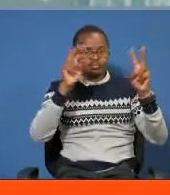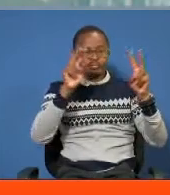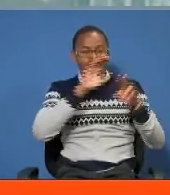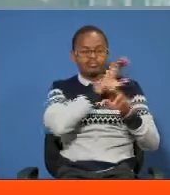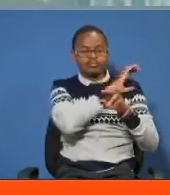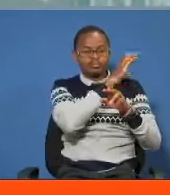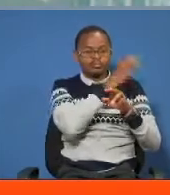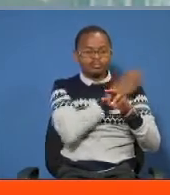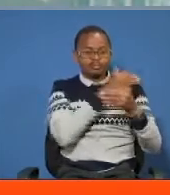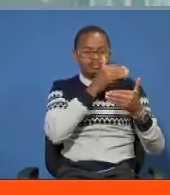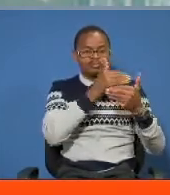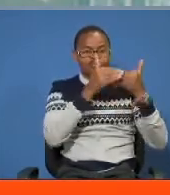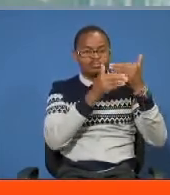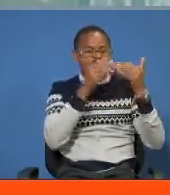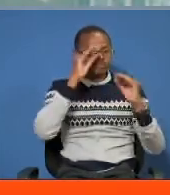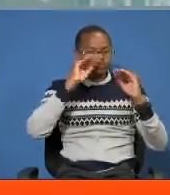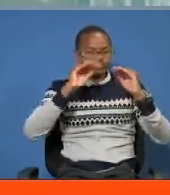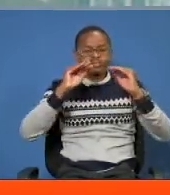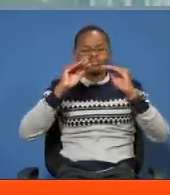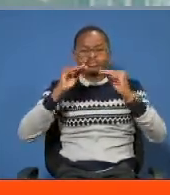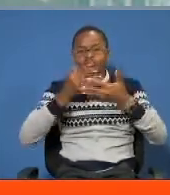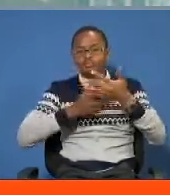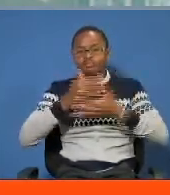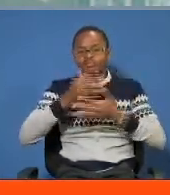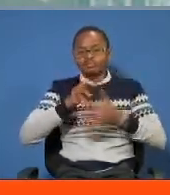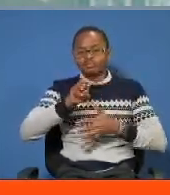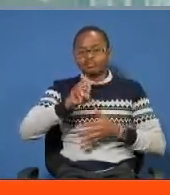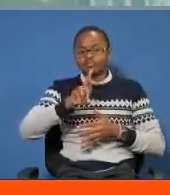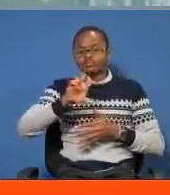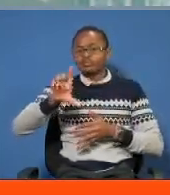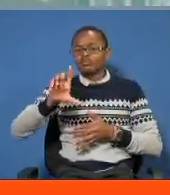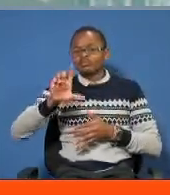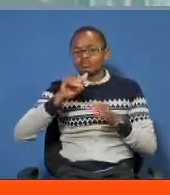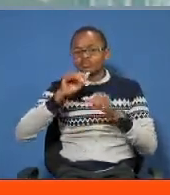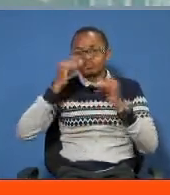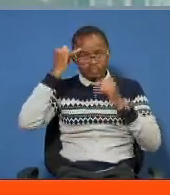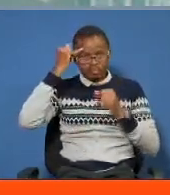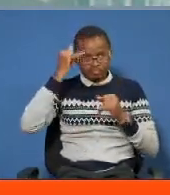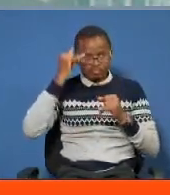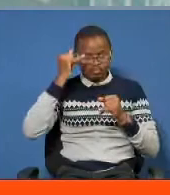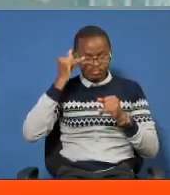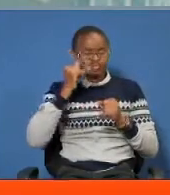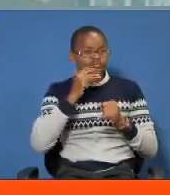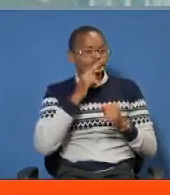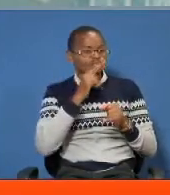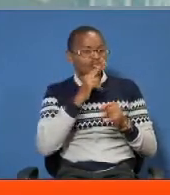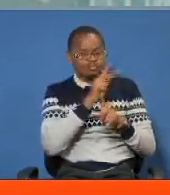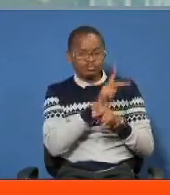support issues of capacity building, funding, awareness, business model validation,